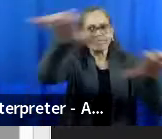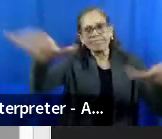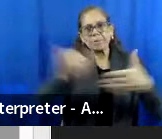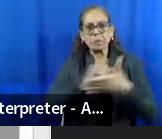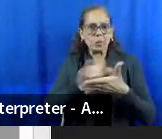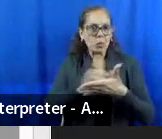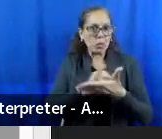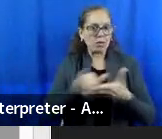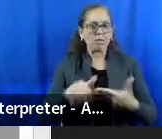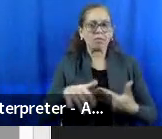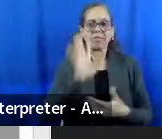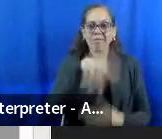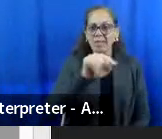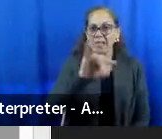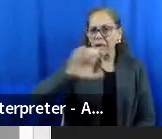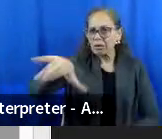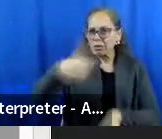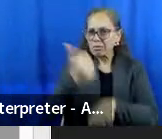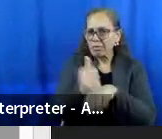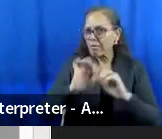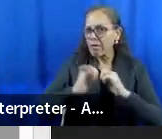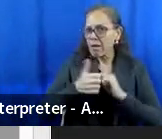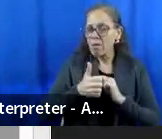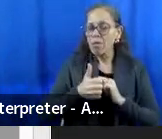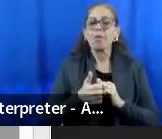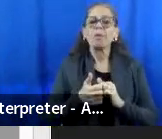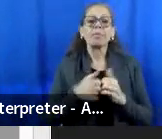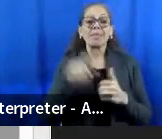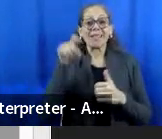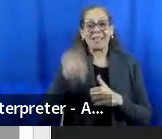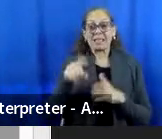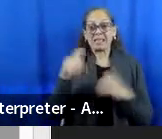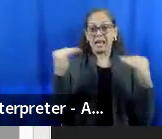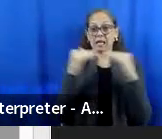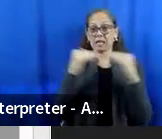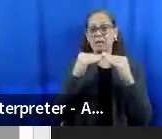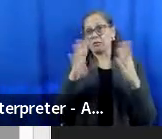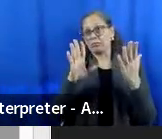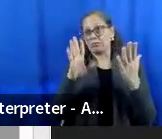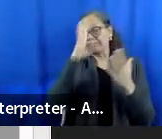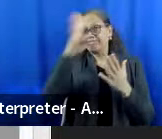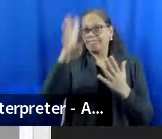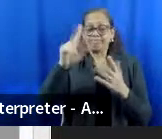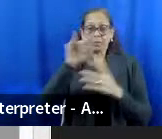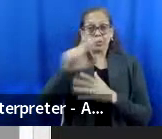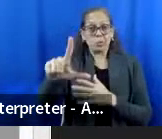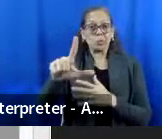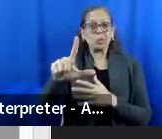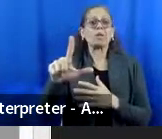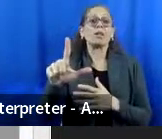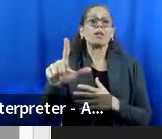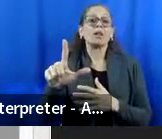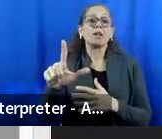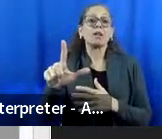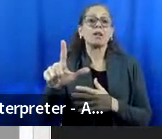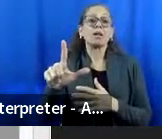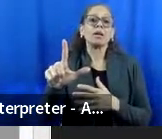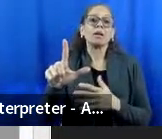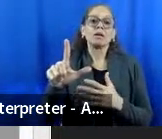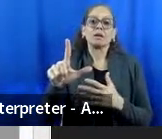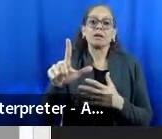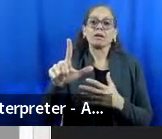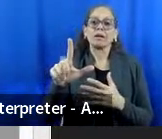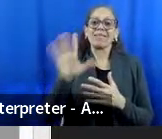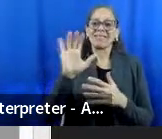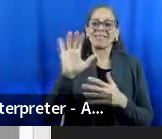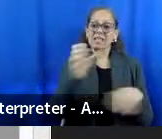So how did this tool originate? The creation of the Equitable Development Data Tool is the creation of the